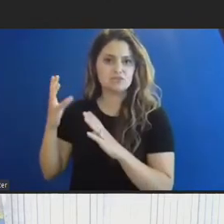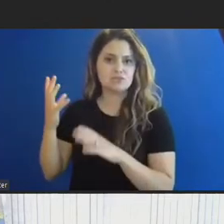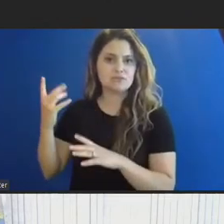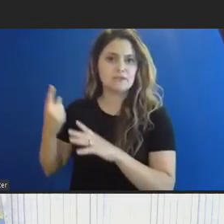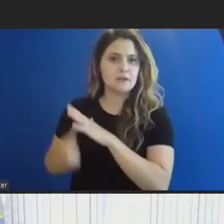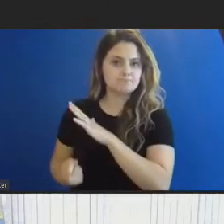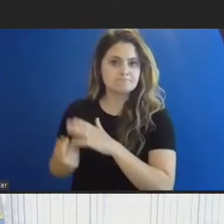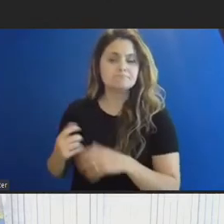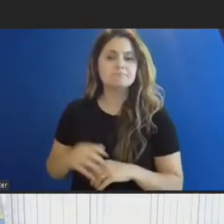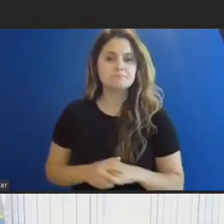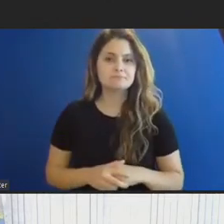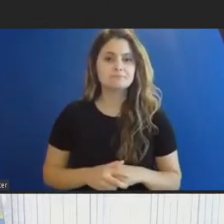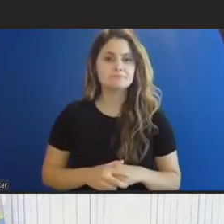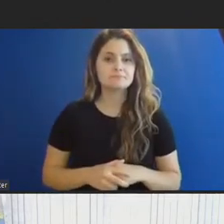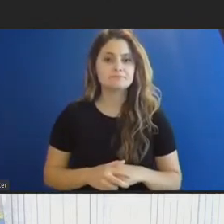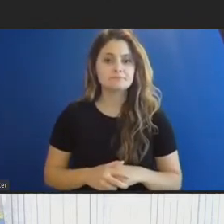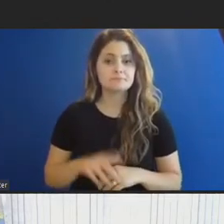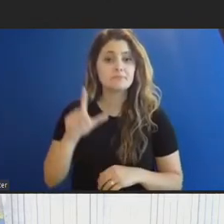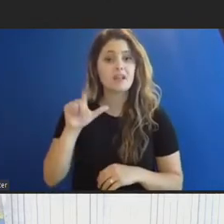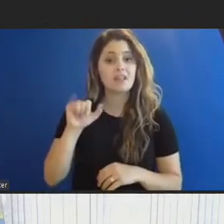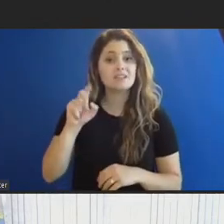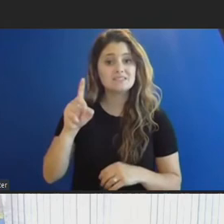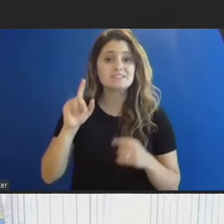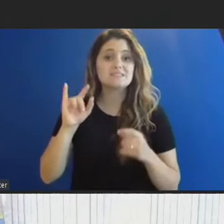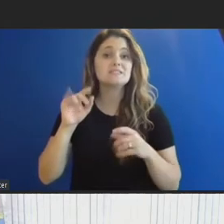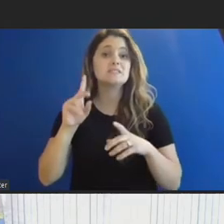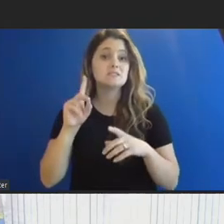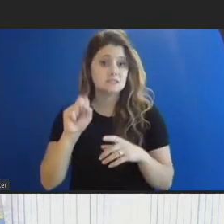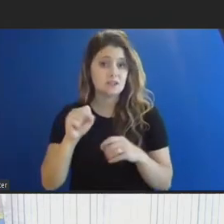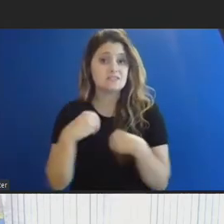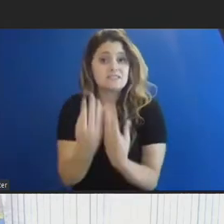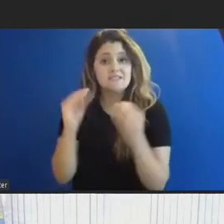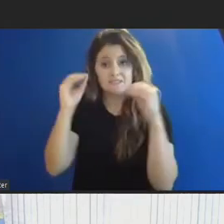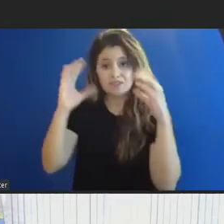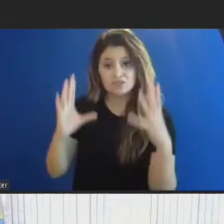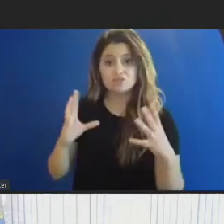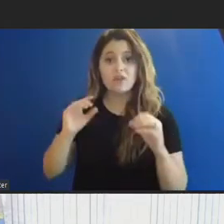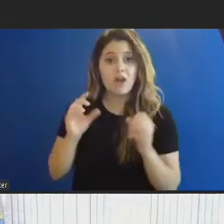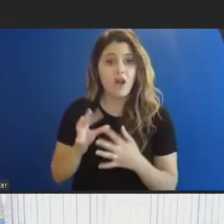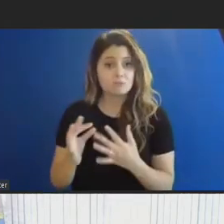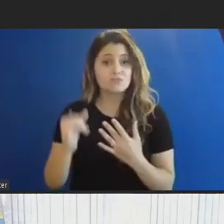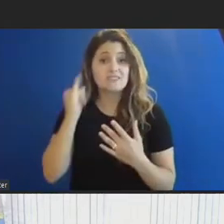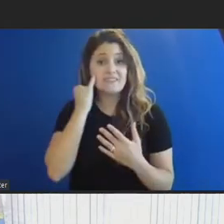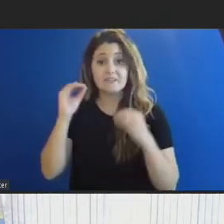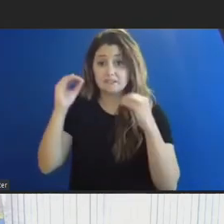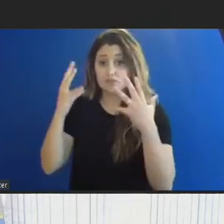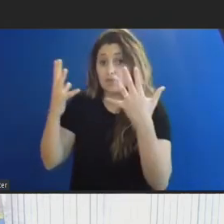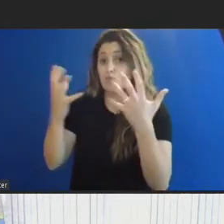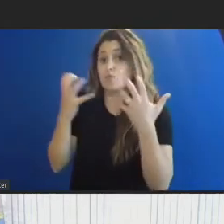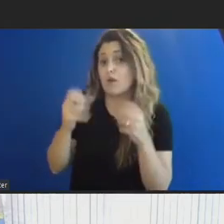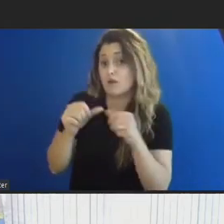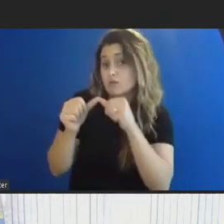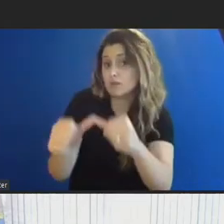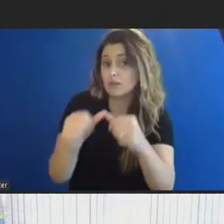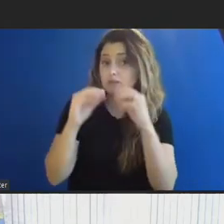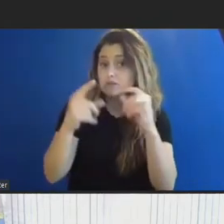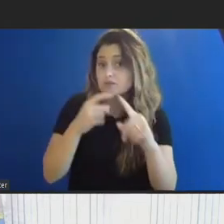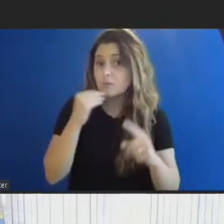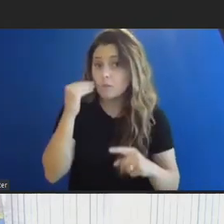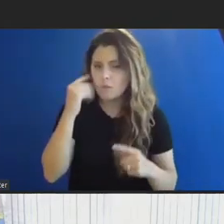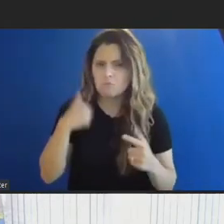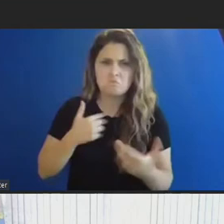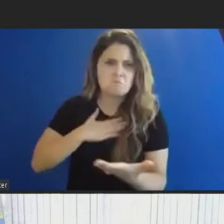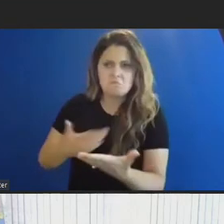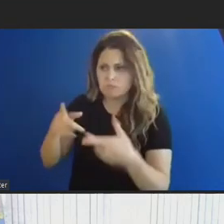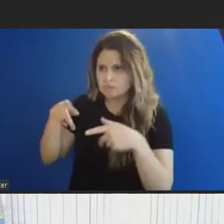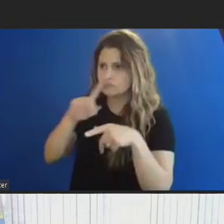ISD is giving the teacher the option if that teacher does need to quarantine and wants to continue to teach from home. We are absolutely